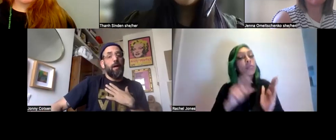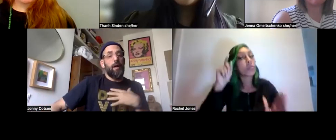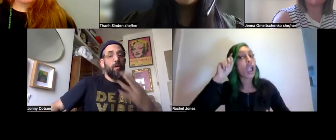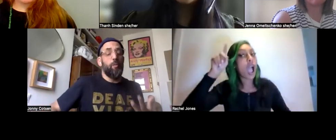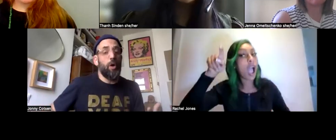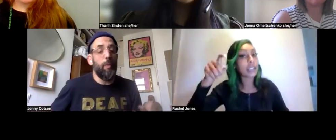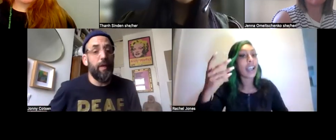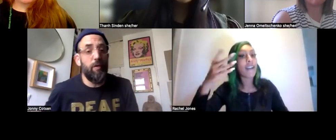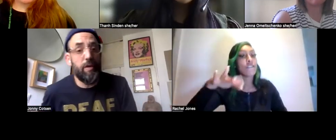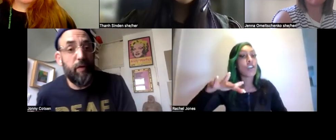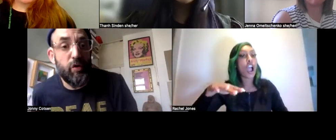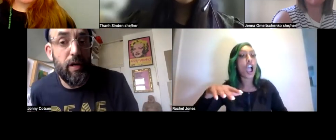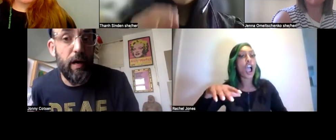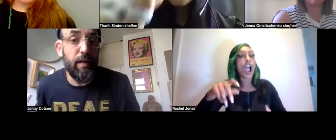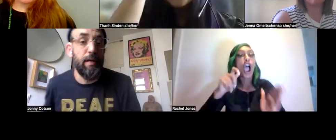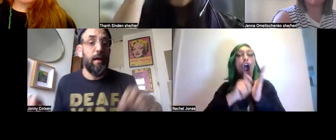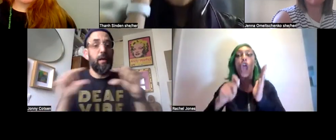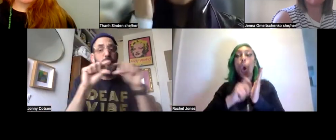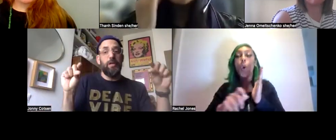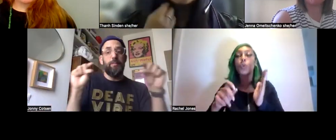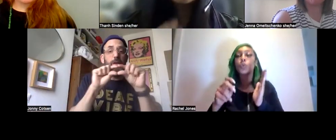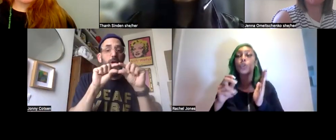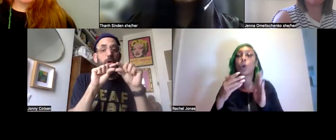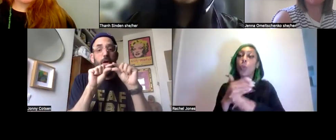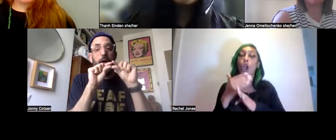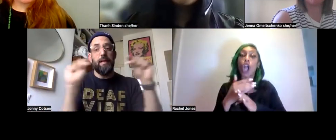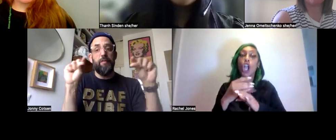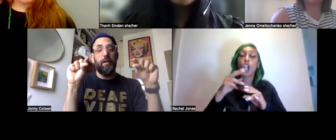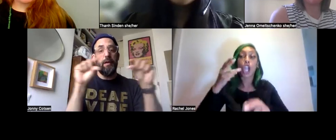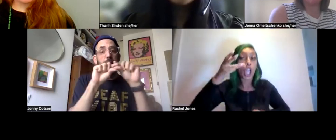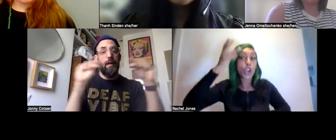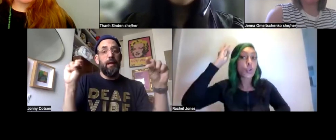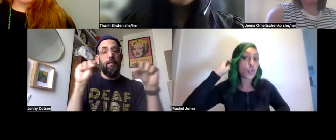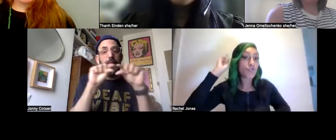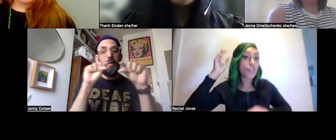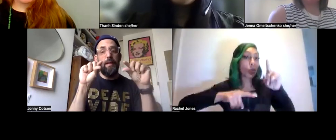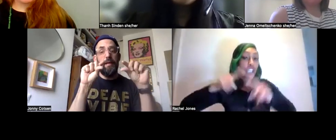from working with a neurodivergent artist, and she put her asset rider